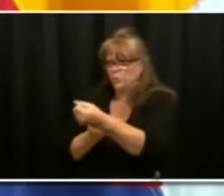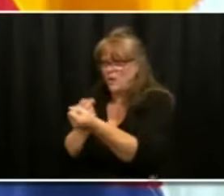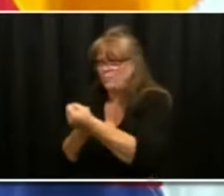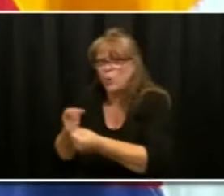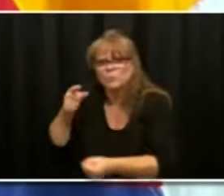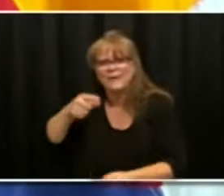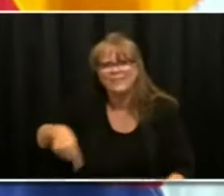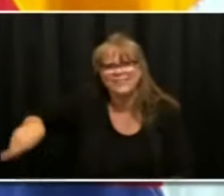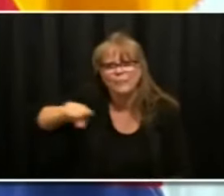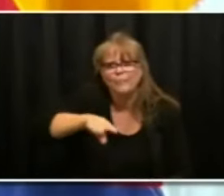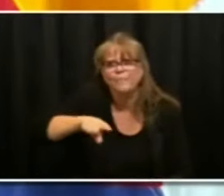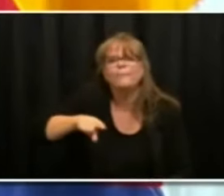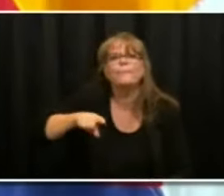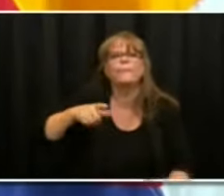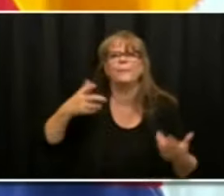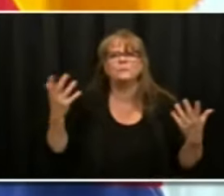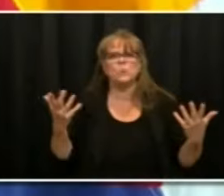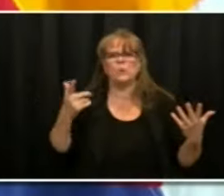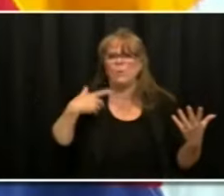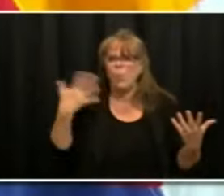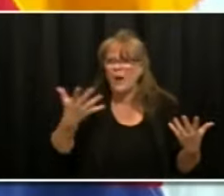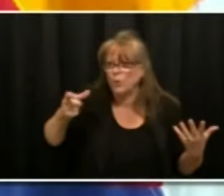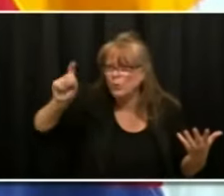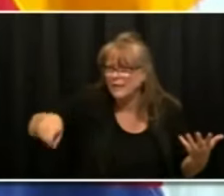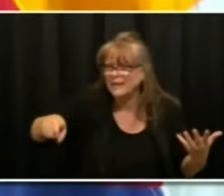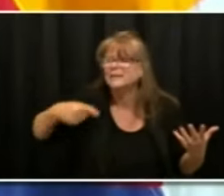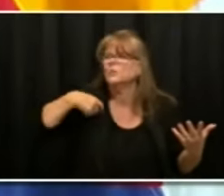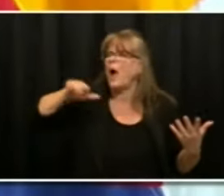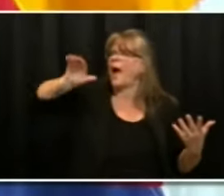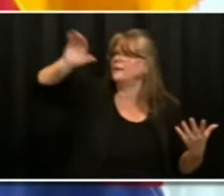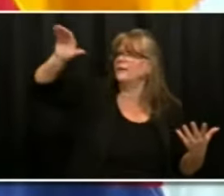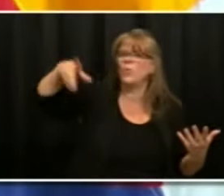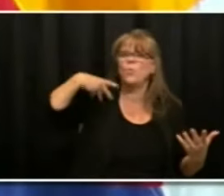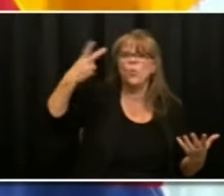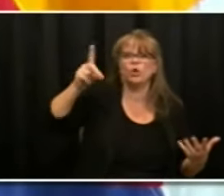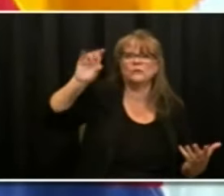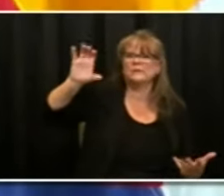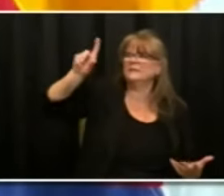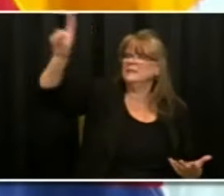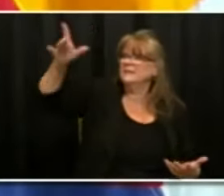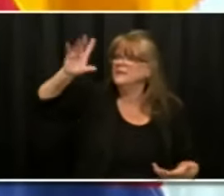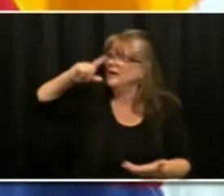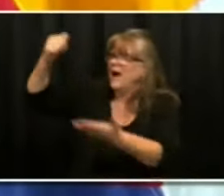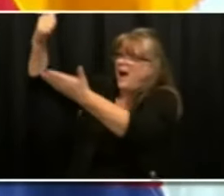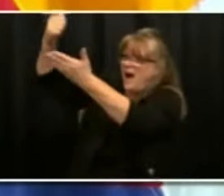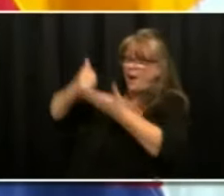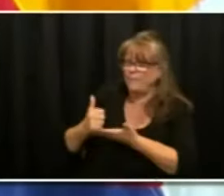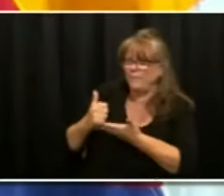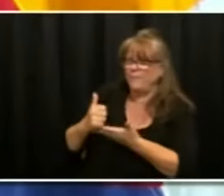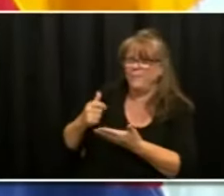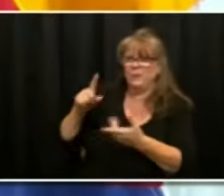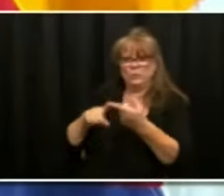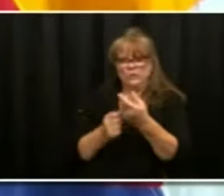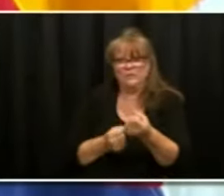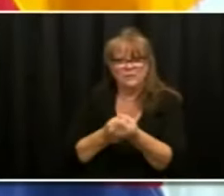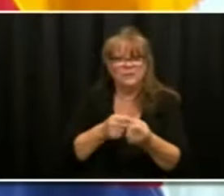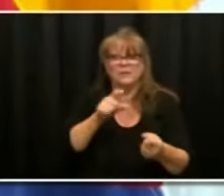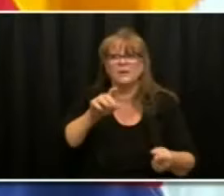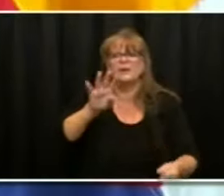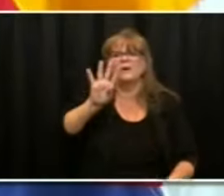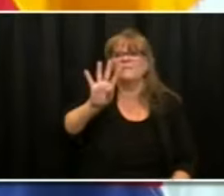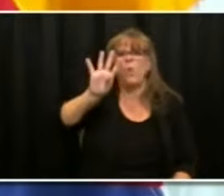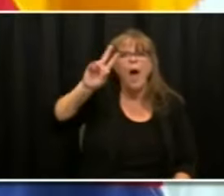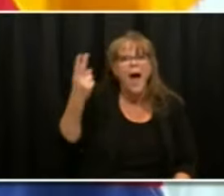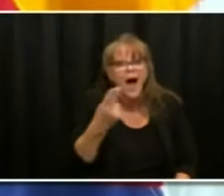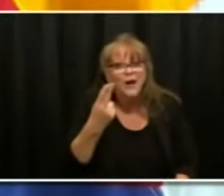DC. In addition, we've been supporting our 4-H and FFA youth all across the state. This year, we were able to hold